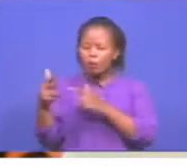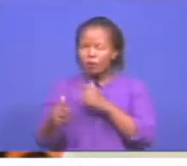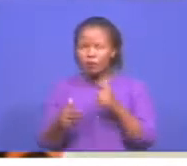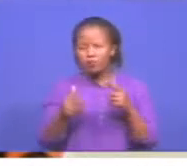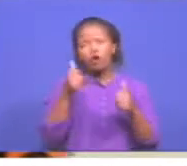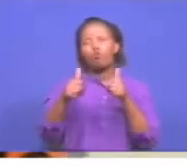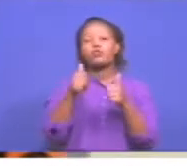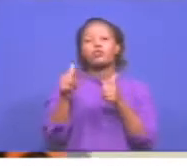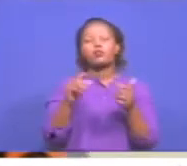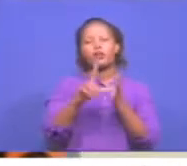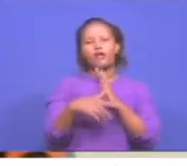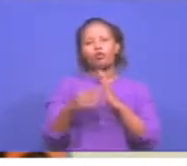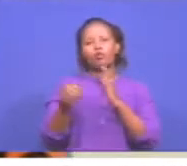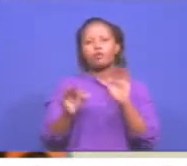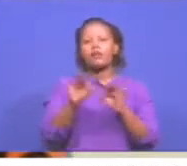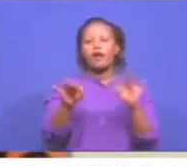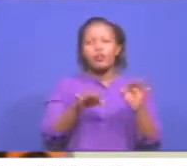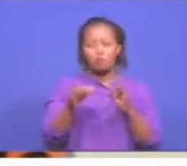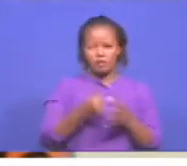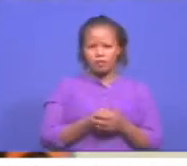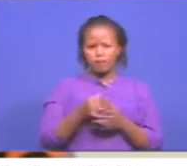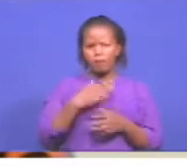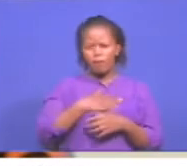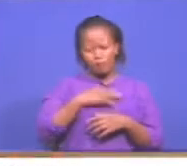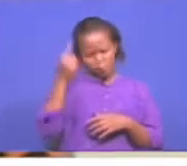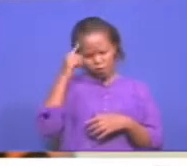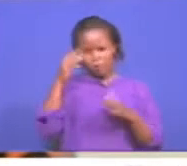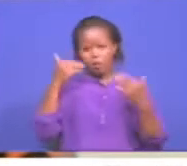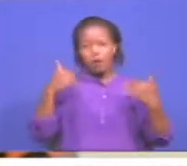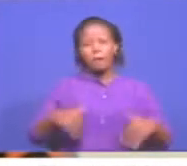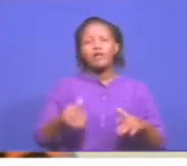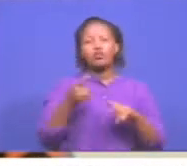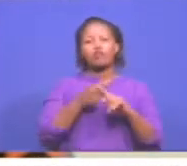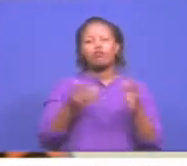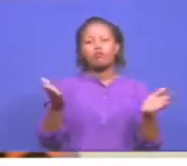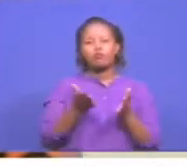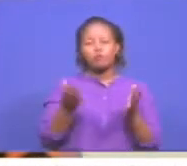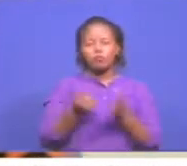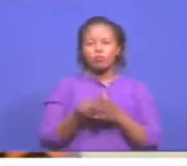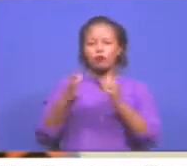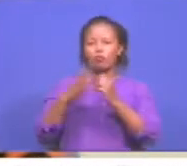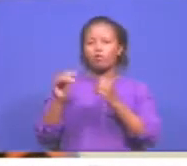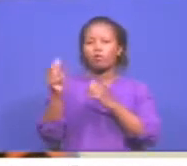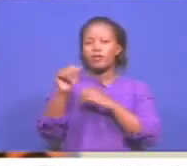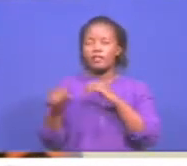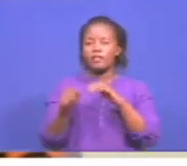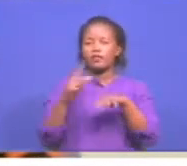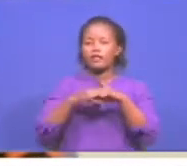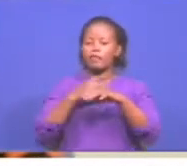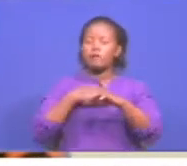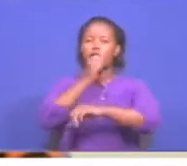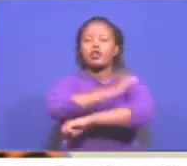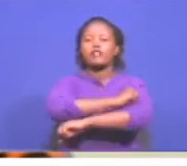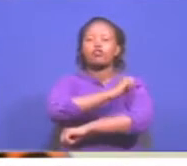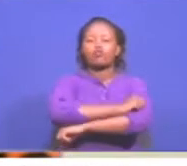through. I was a fan of PO myself right from the 80s when I was in school,